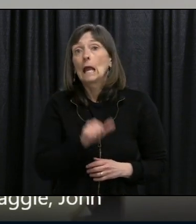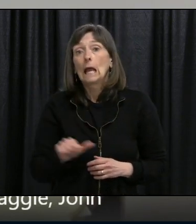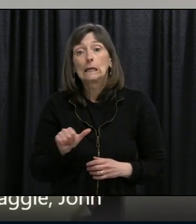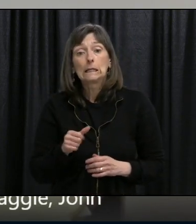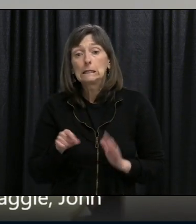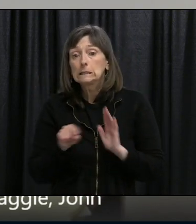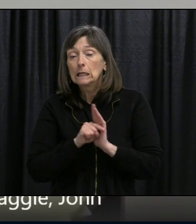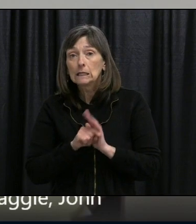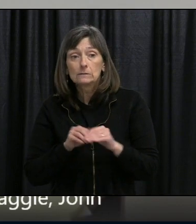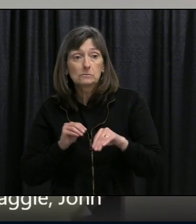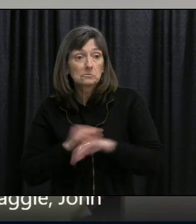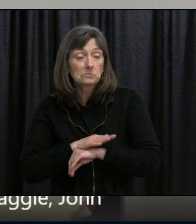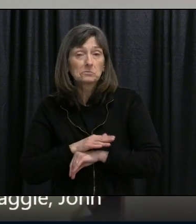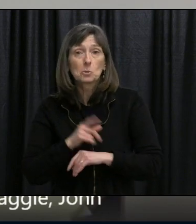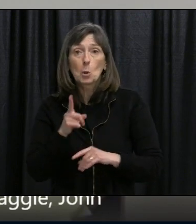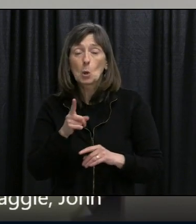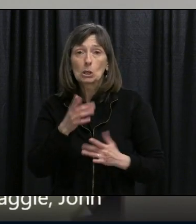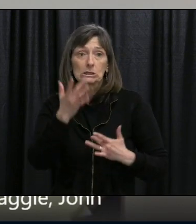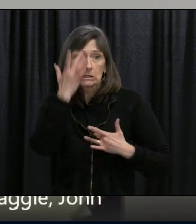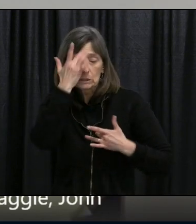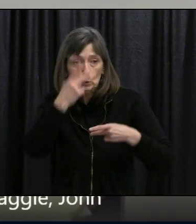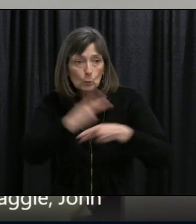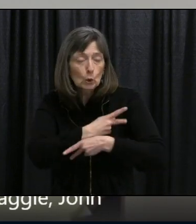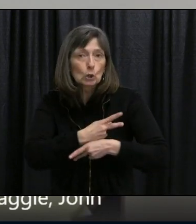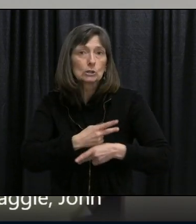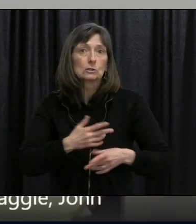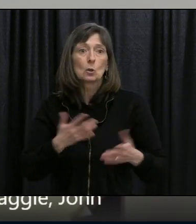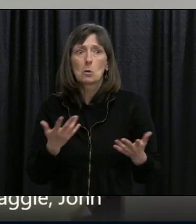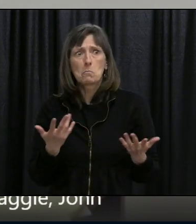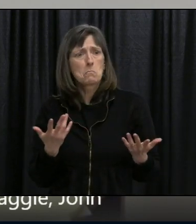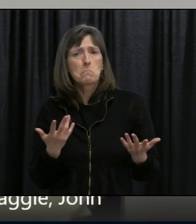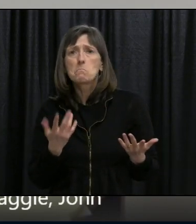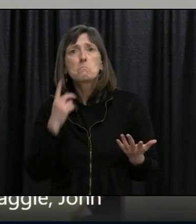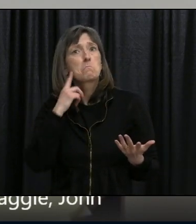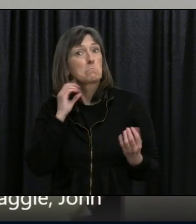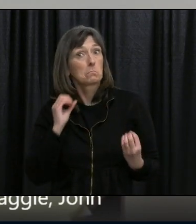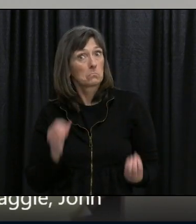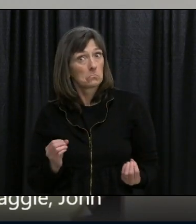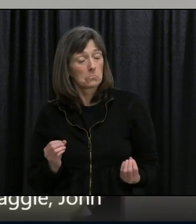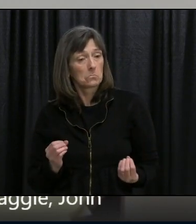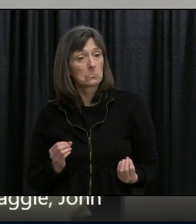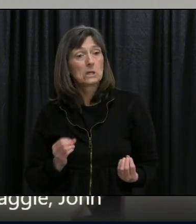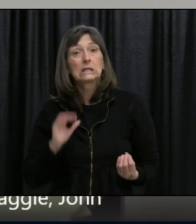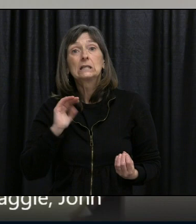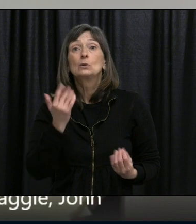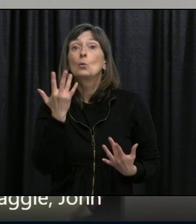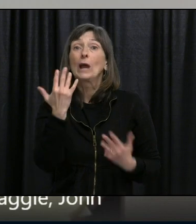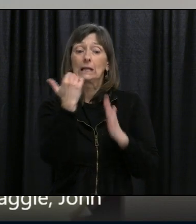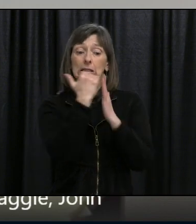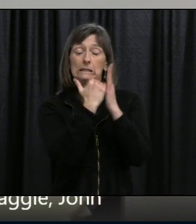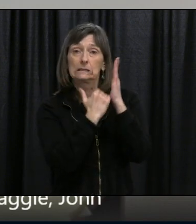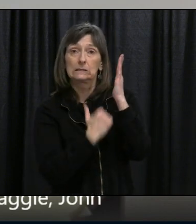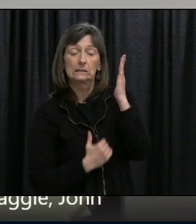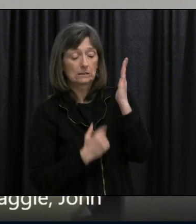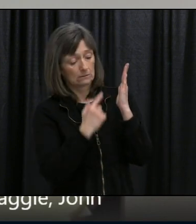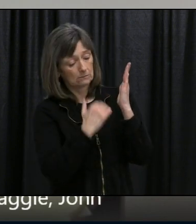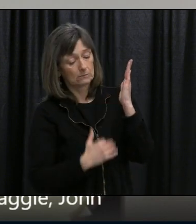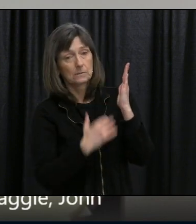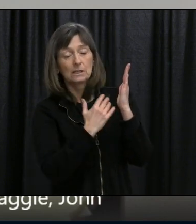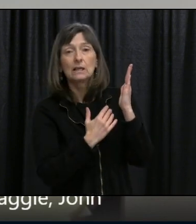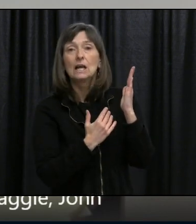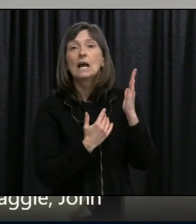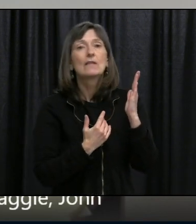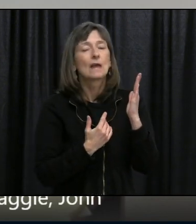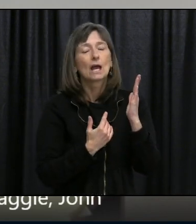effects of waiting because, again, my understanding is that these lists, the people waiting, are reviewed